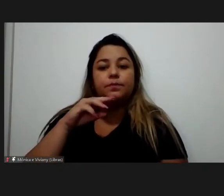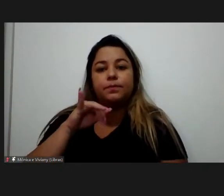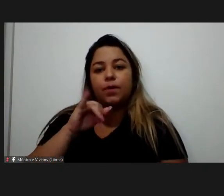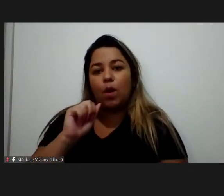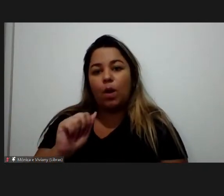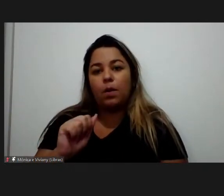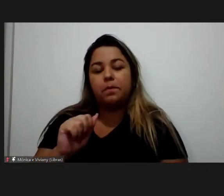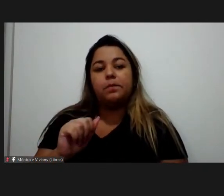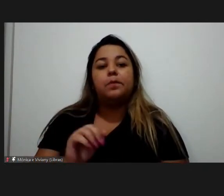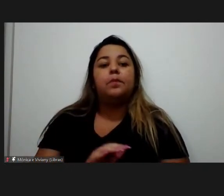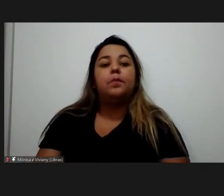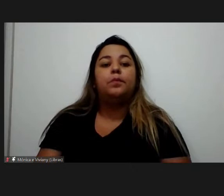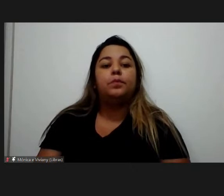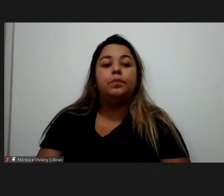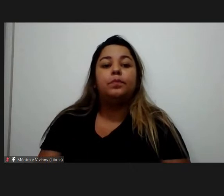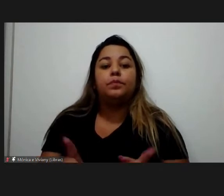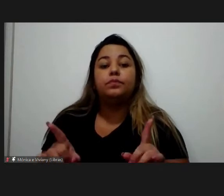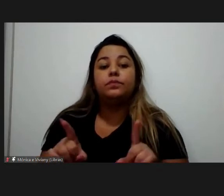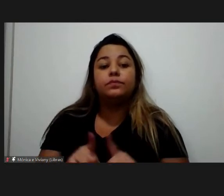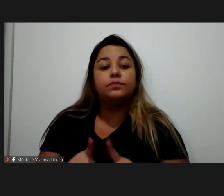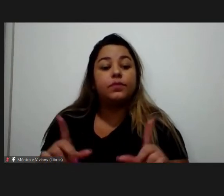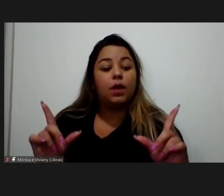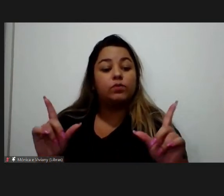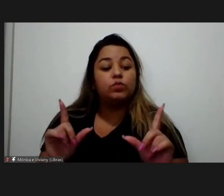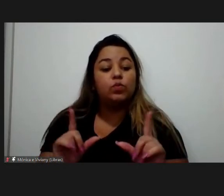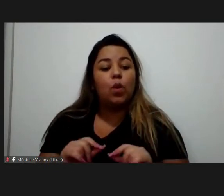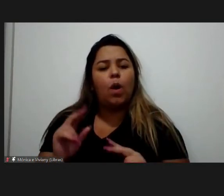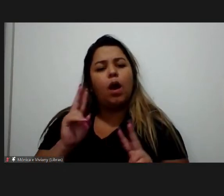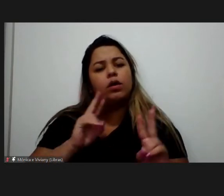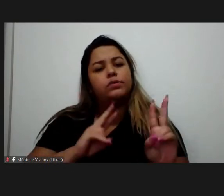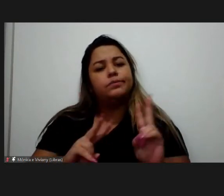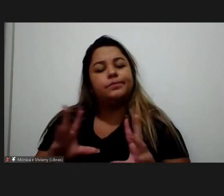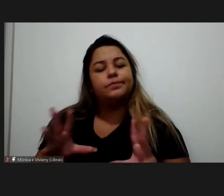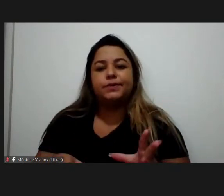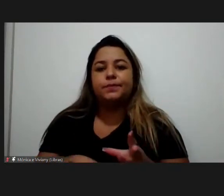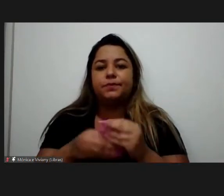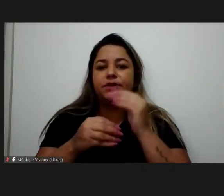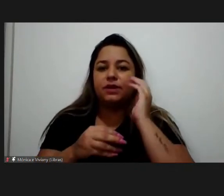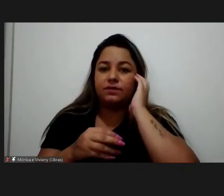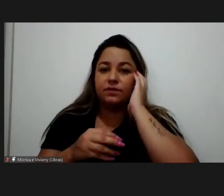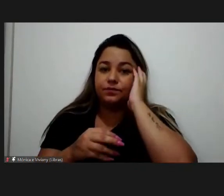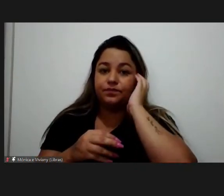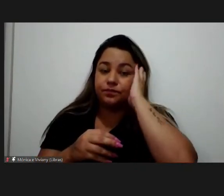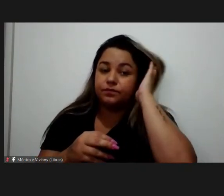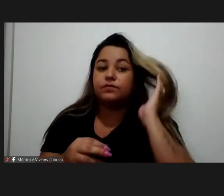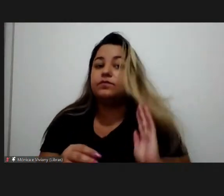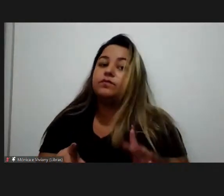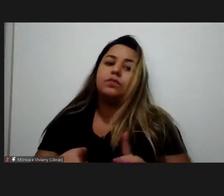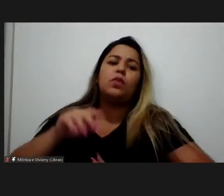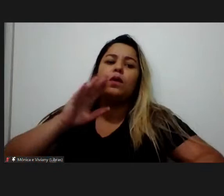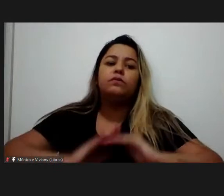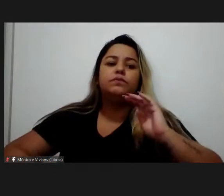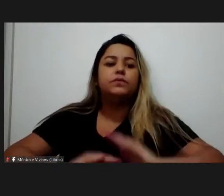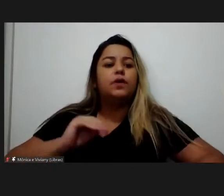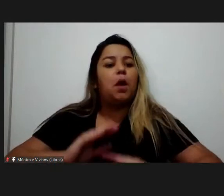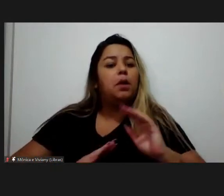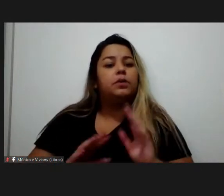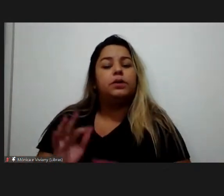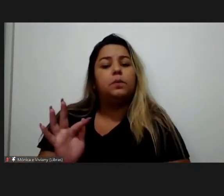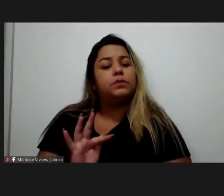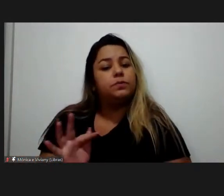in the primary health as a resource to look and implement